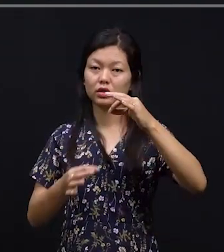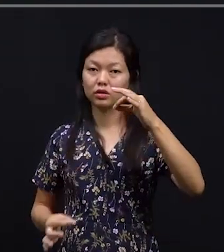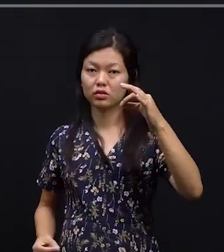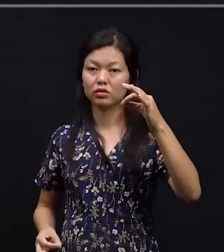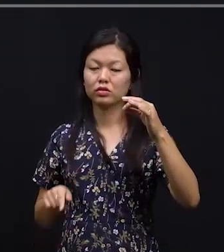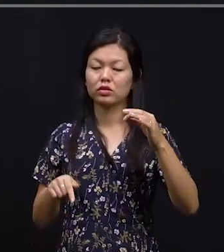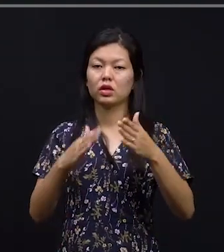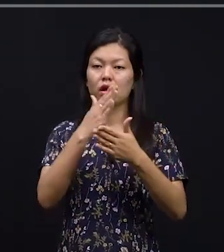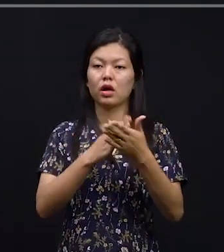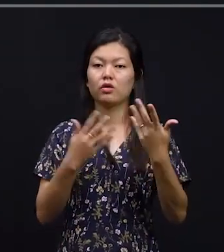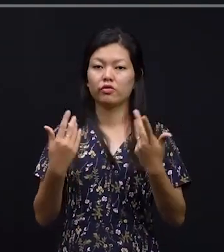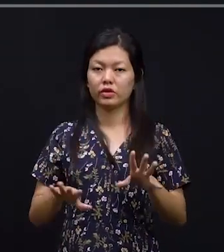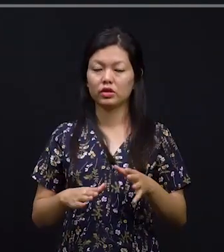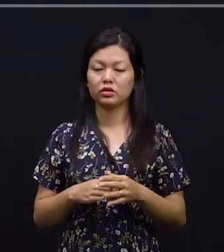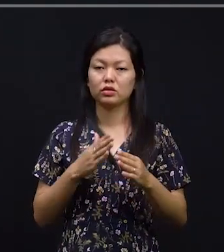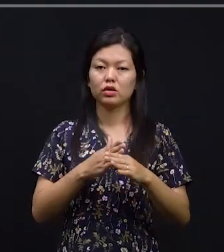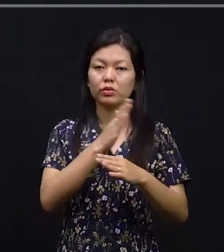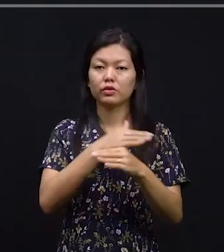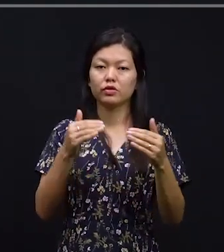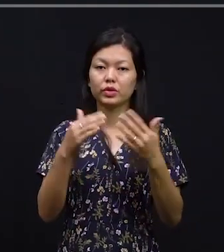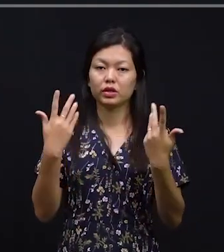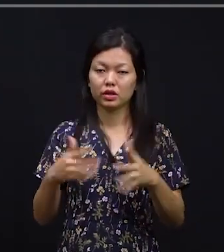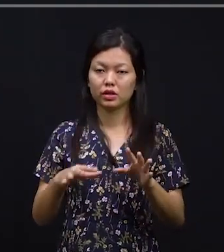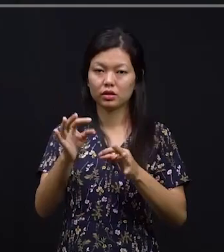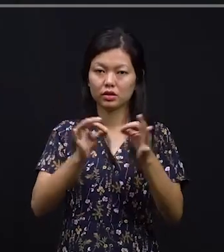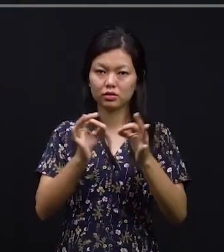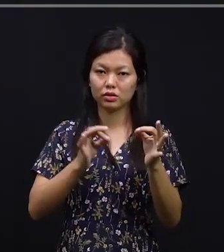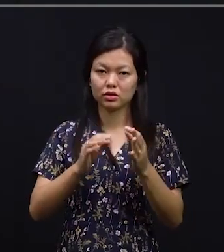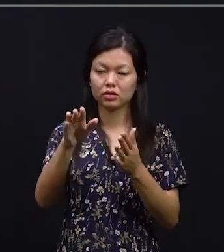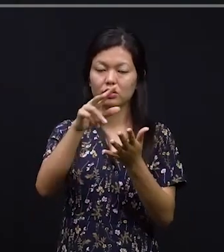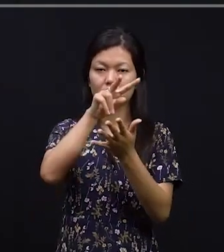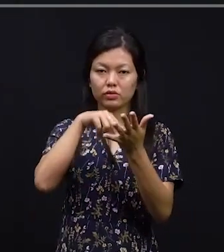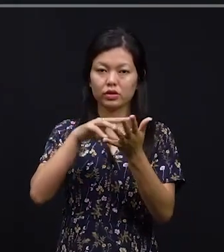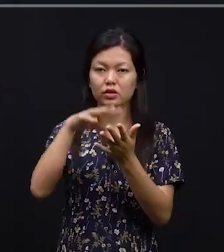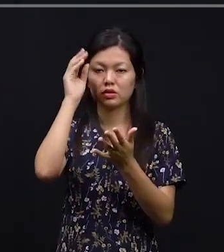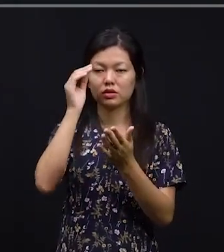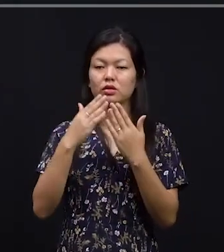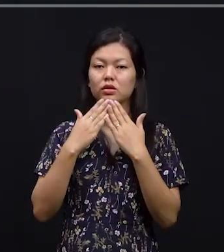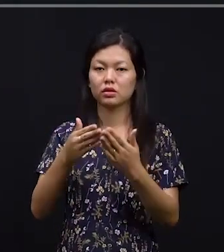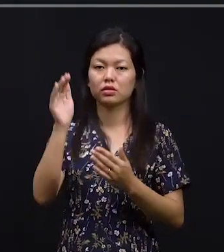again before we meet, because the explanation will continue. Thank you so much for listening.